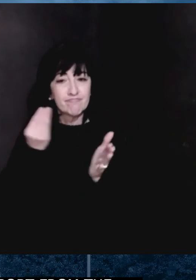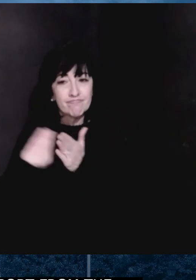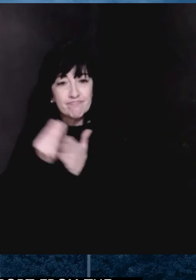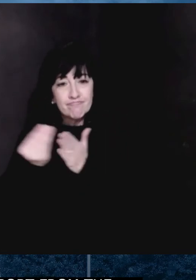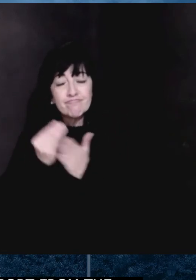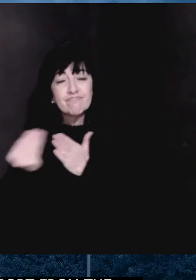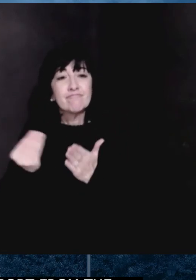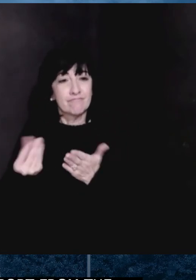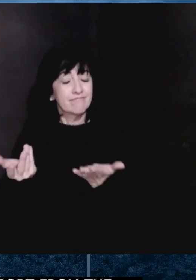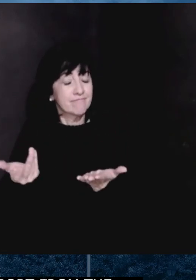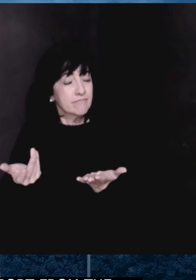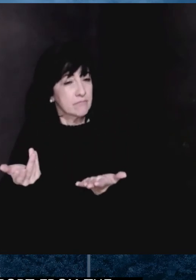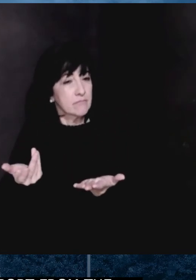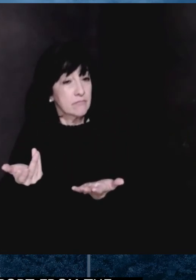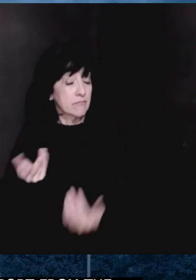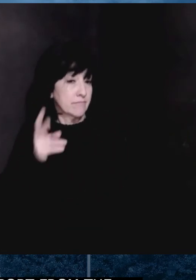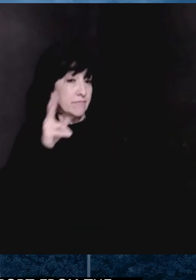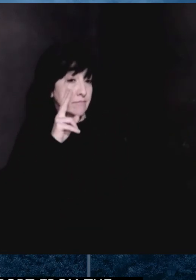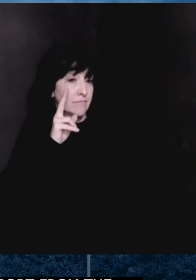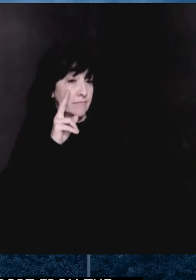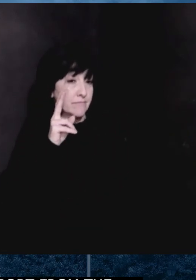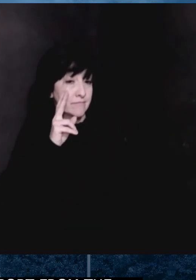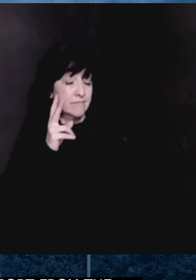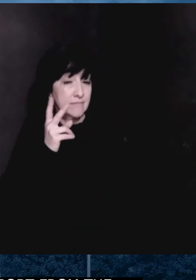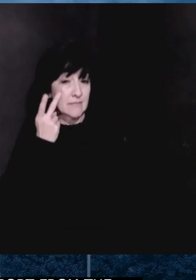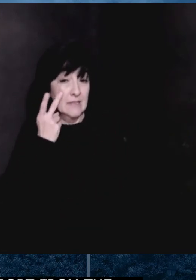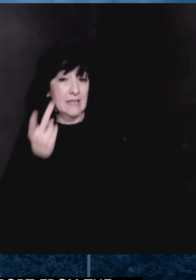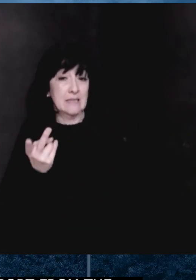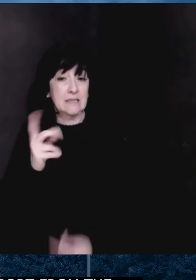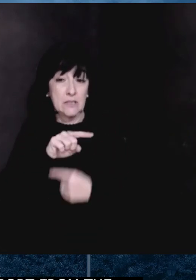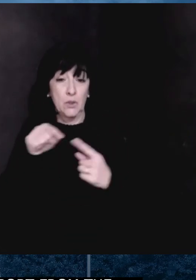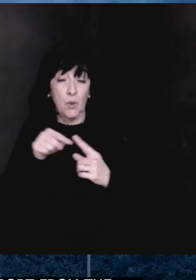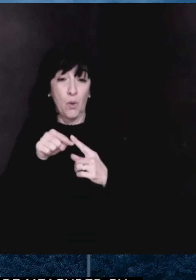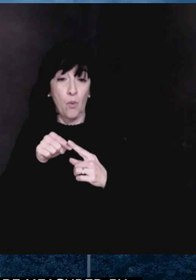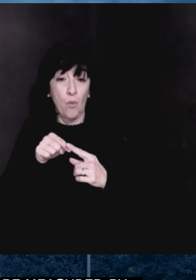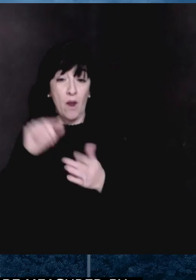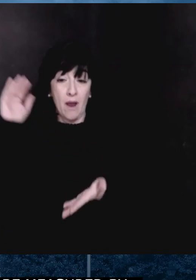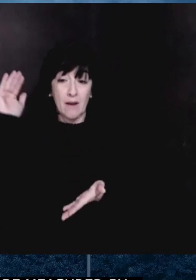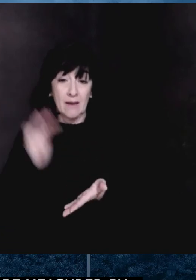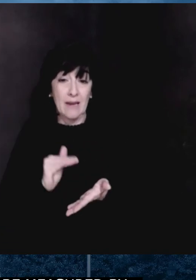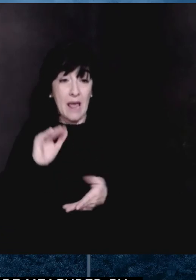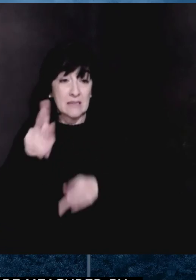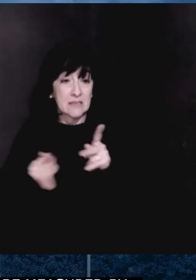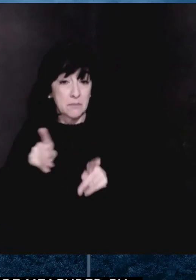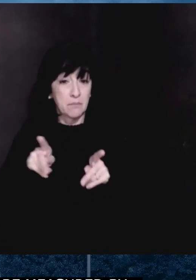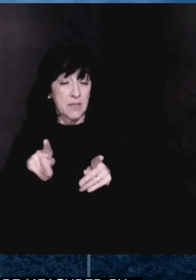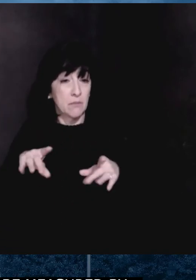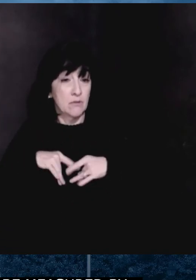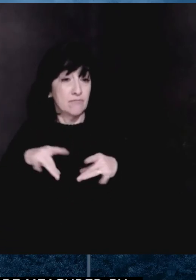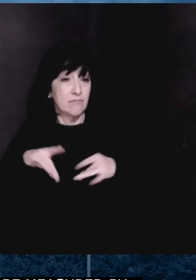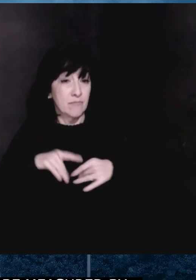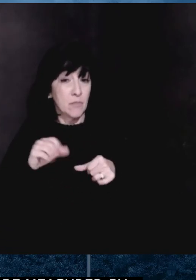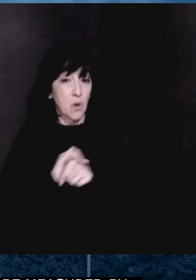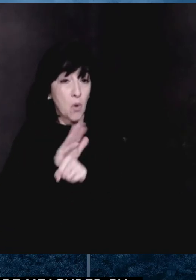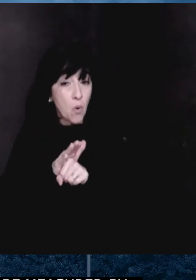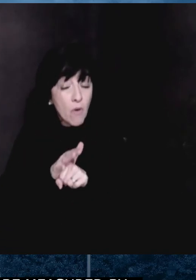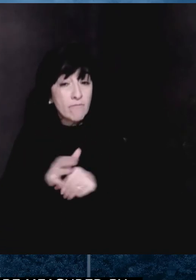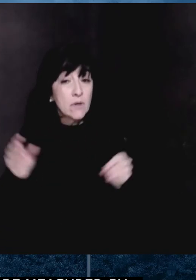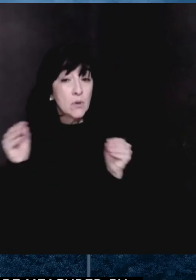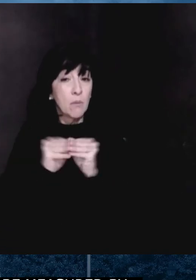be measured by the reduction in positive cases and ultimately the flattening out of the need